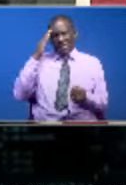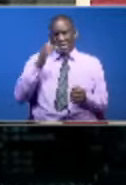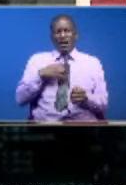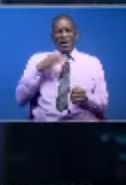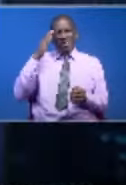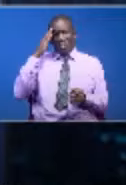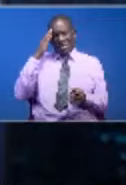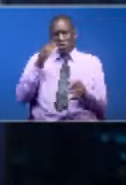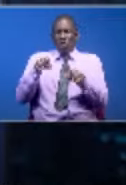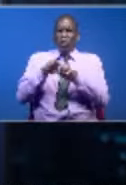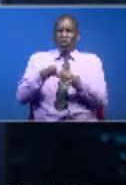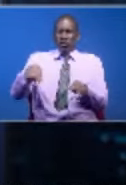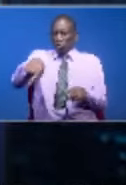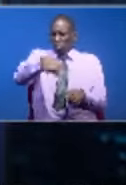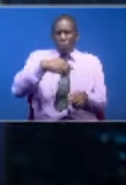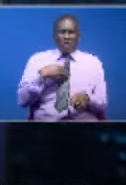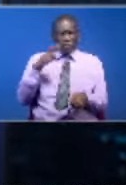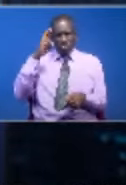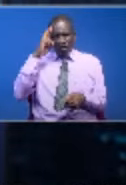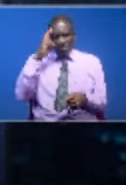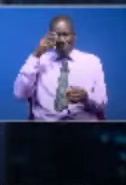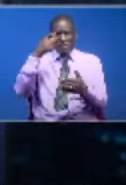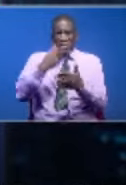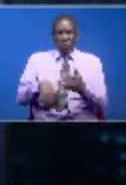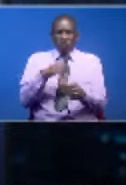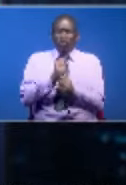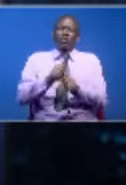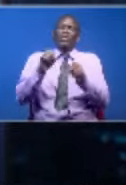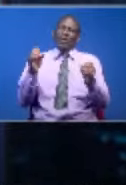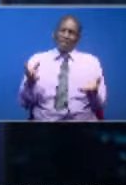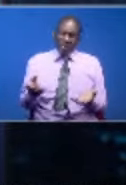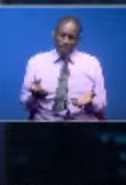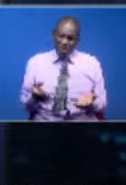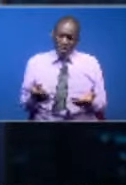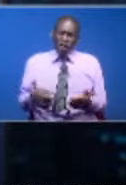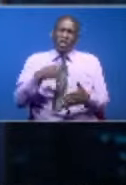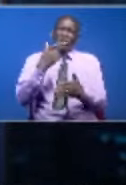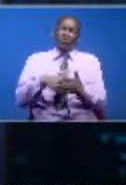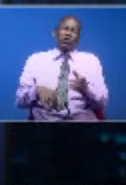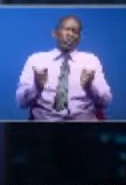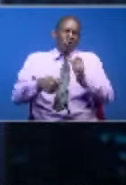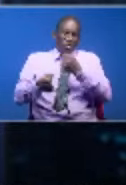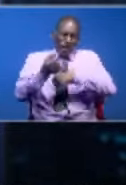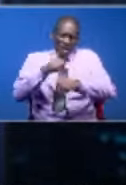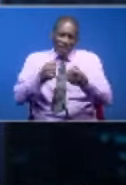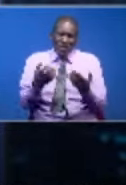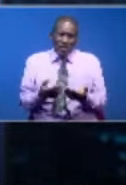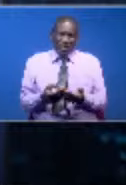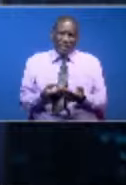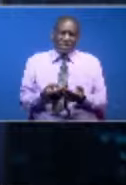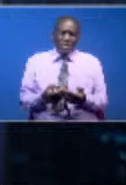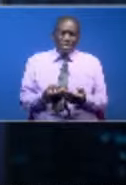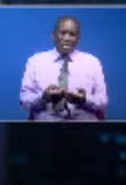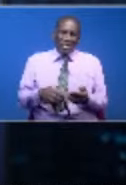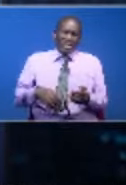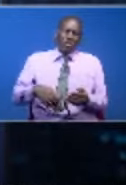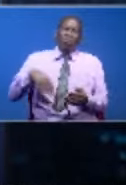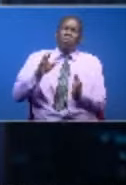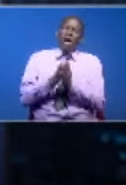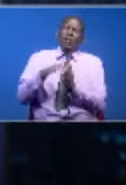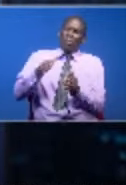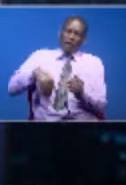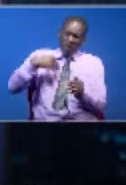we also have to remember what is the cost of doing nothing. The cost of inaction increases by day. So